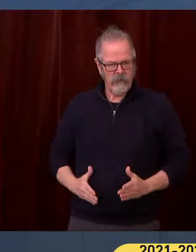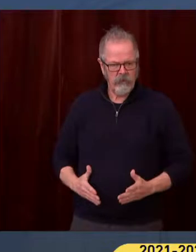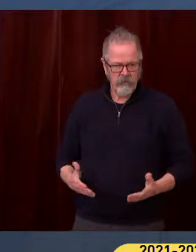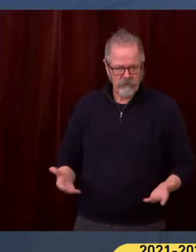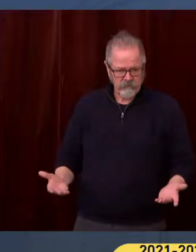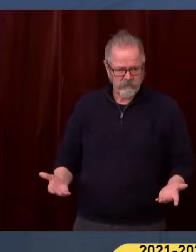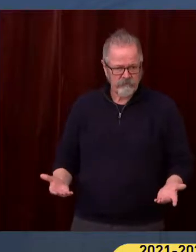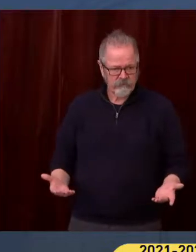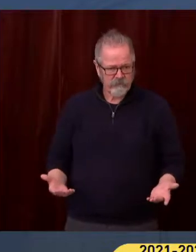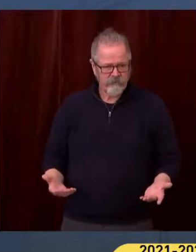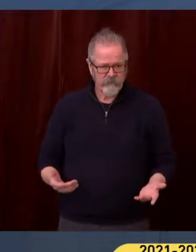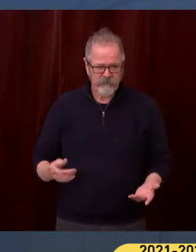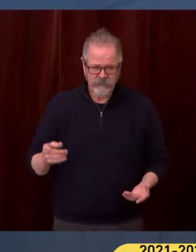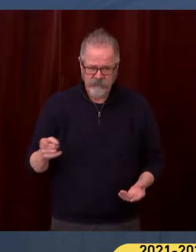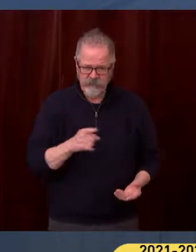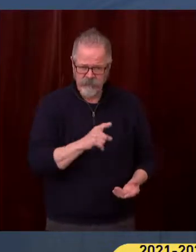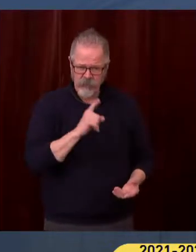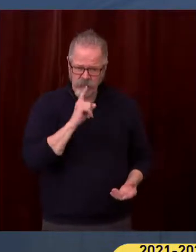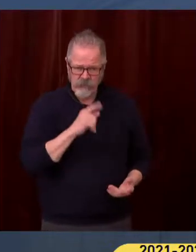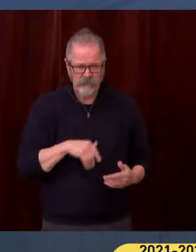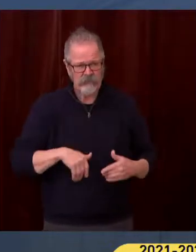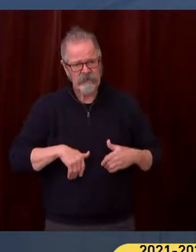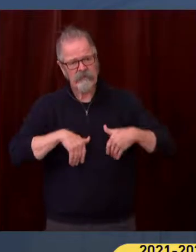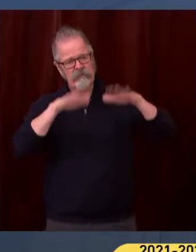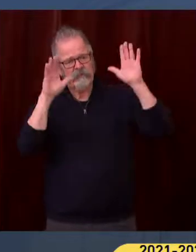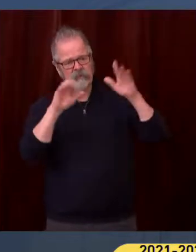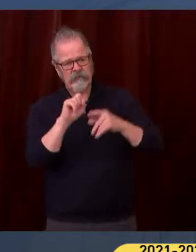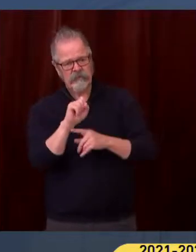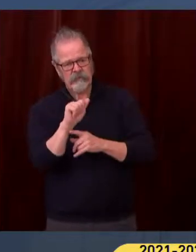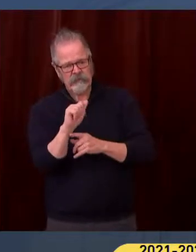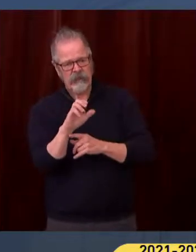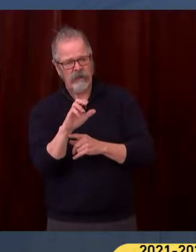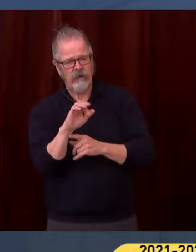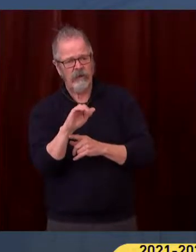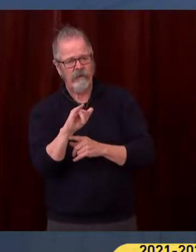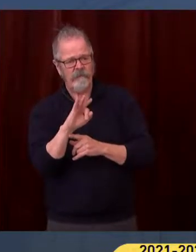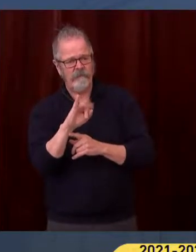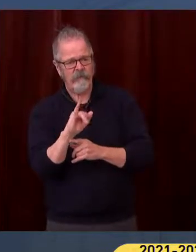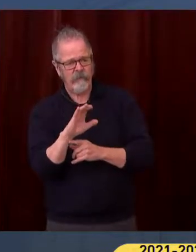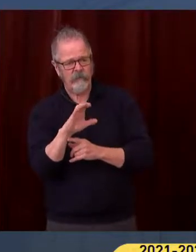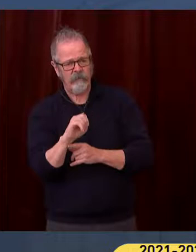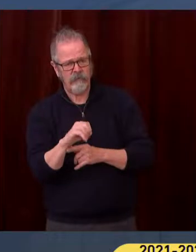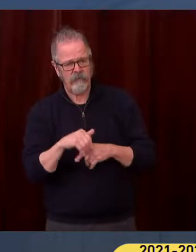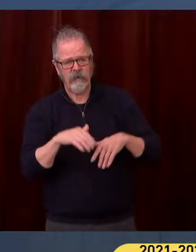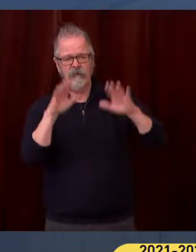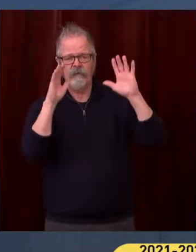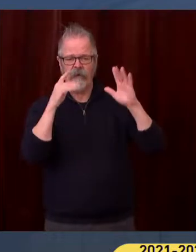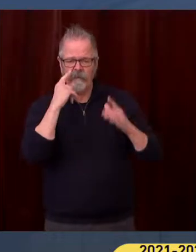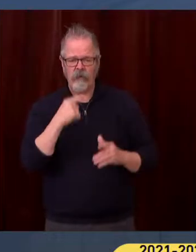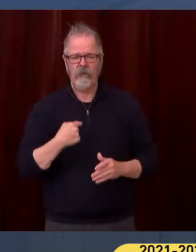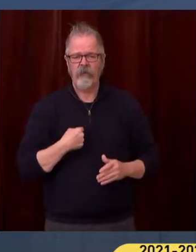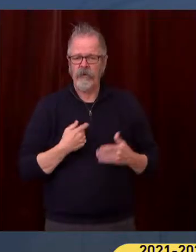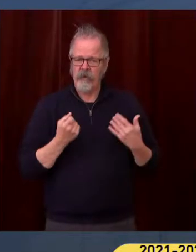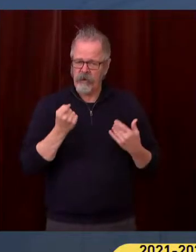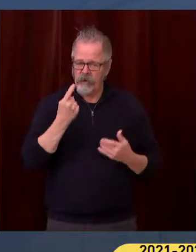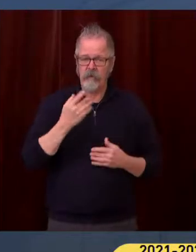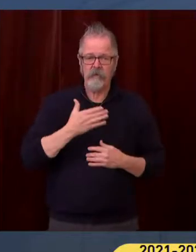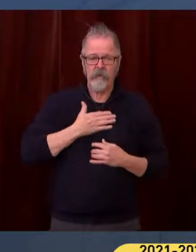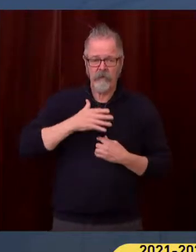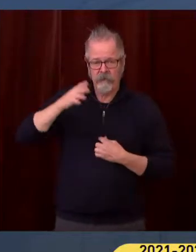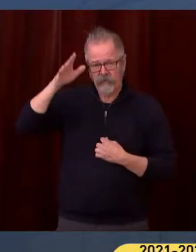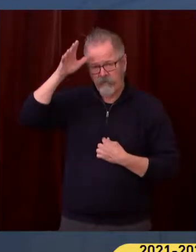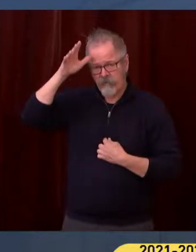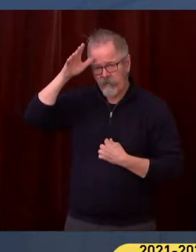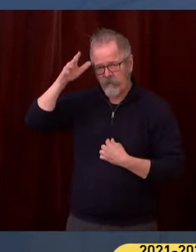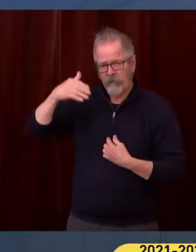job, the union job that he had, but it was also a carbon intensive job. And the Duwamish, the South Park